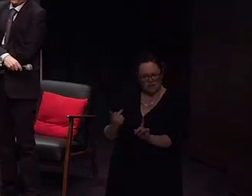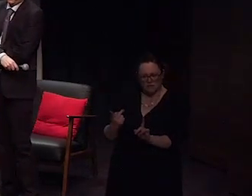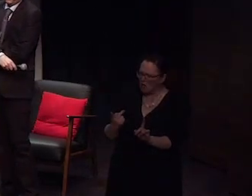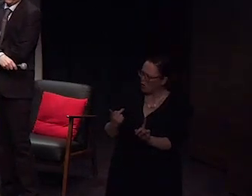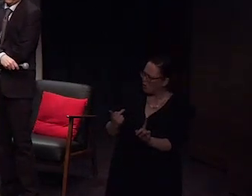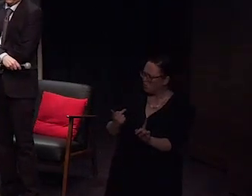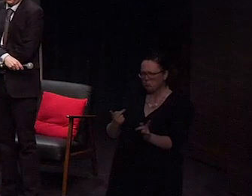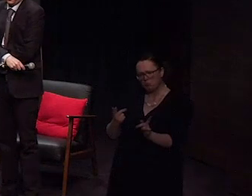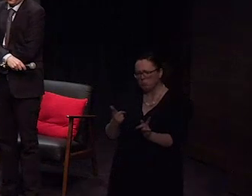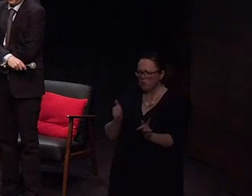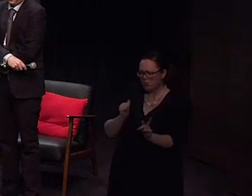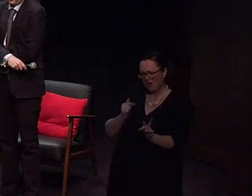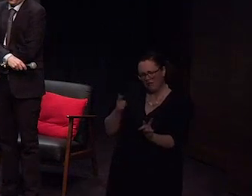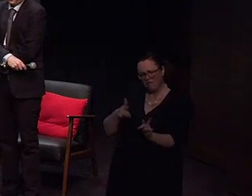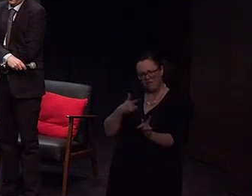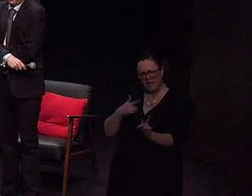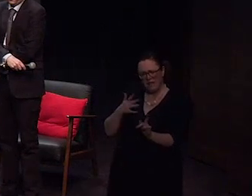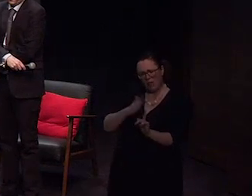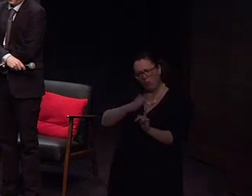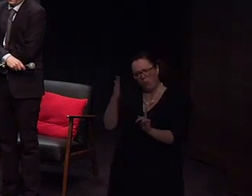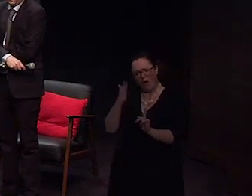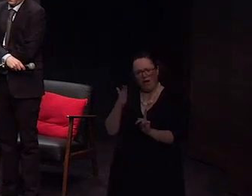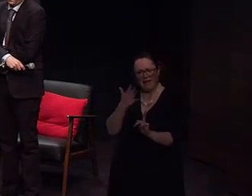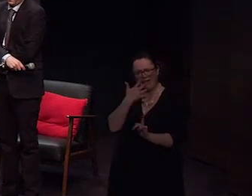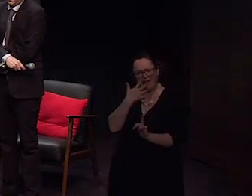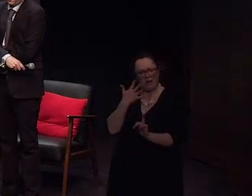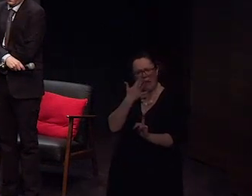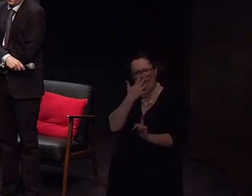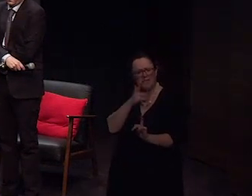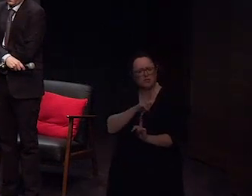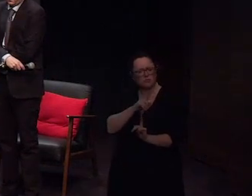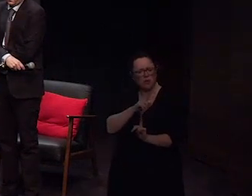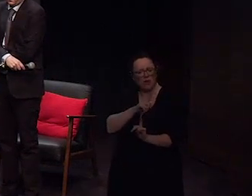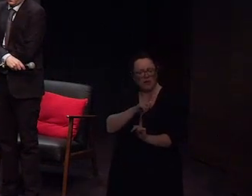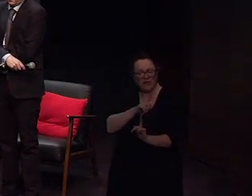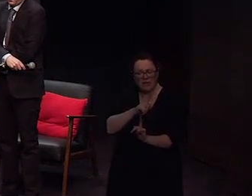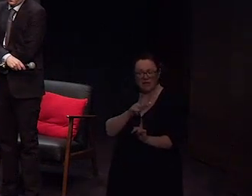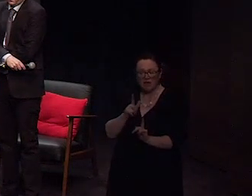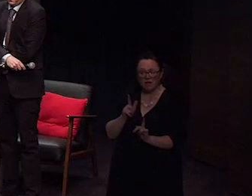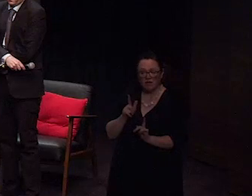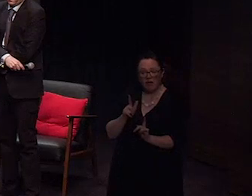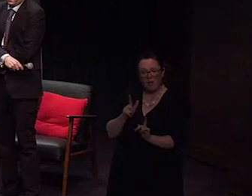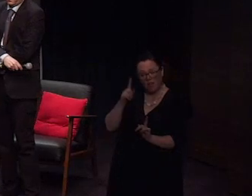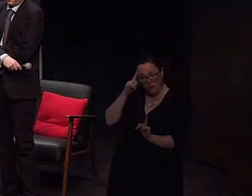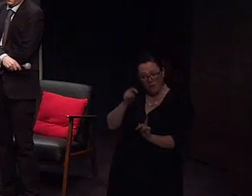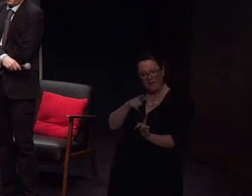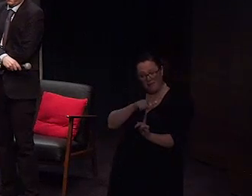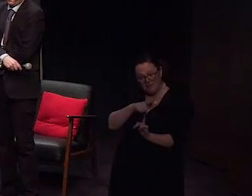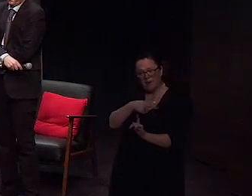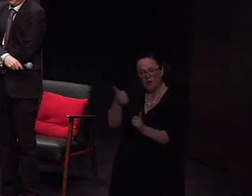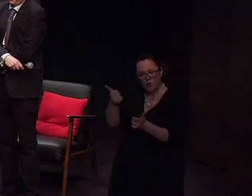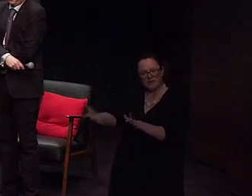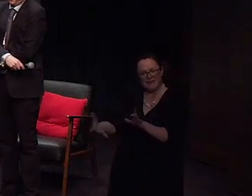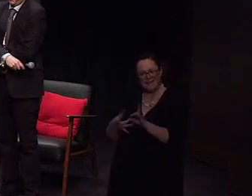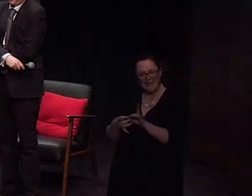reason why it was so high because of the recruitment approach? But I would like to. Do you have some